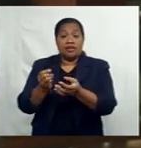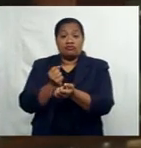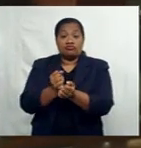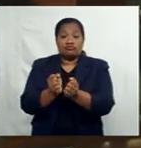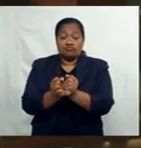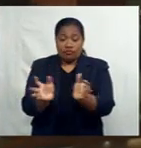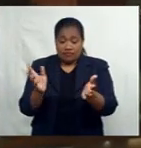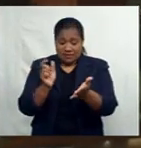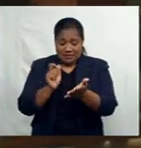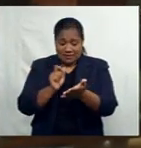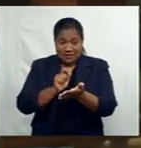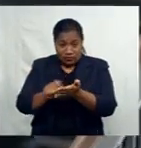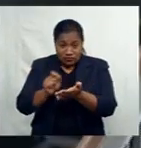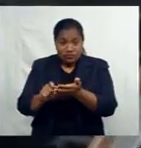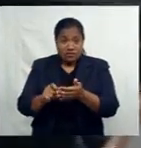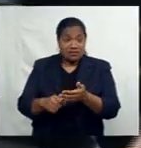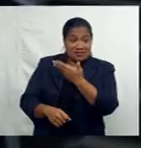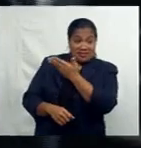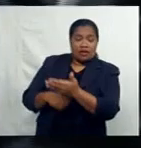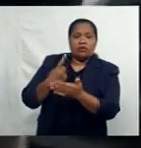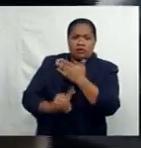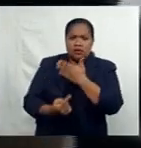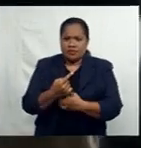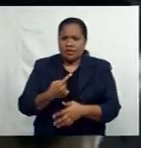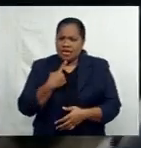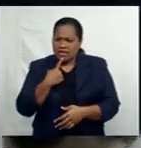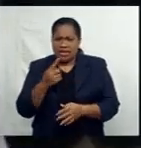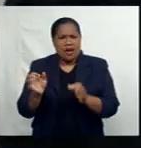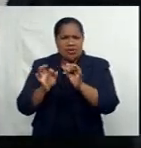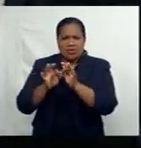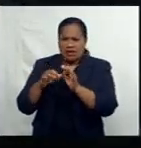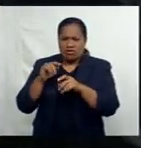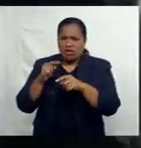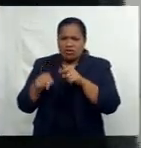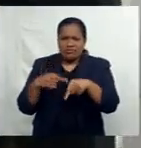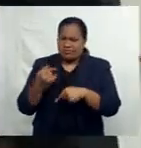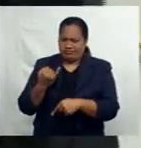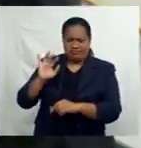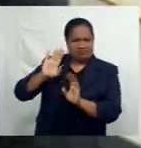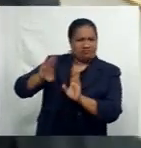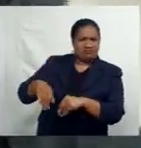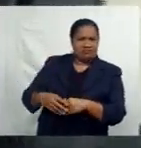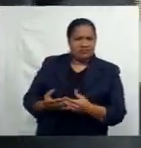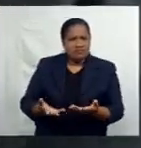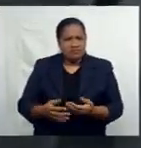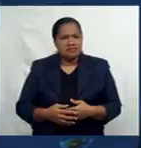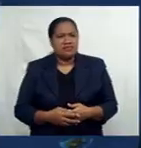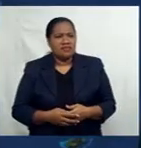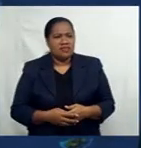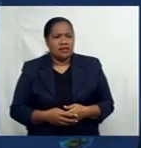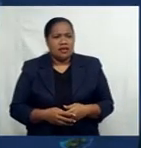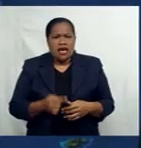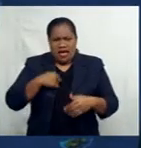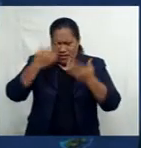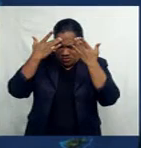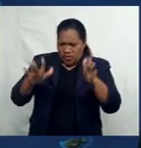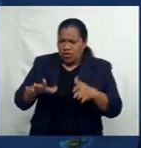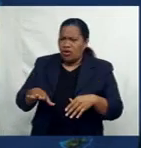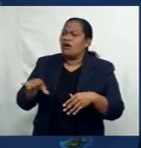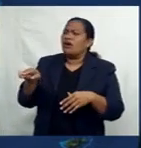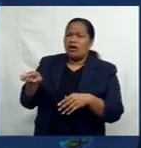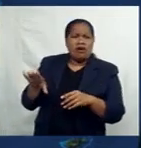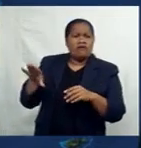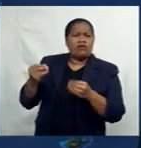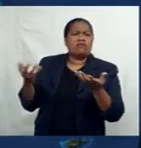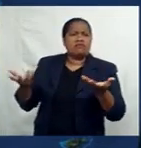refuted Bulitabu's claim, saying the MP is being irrational towards how the party is being run. I don't know where he's getting his figures